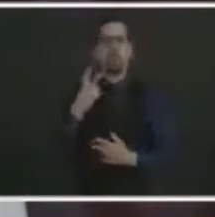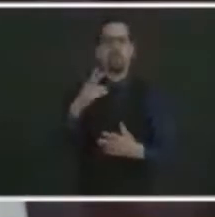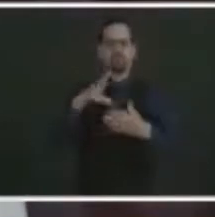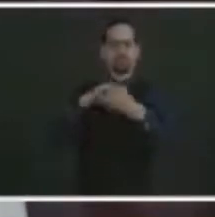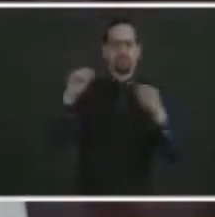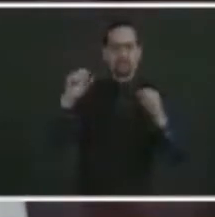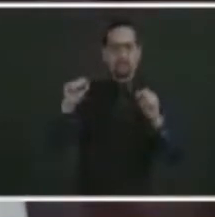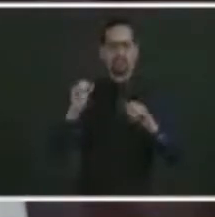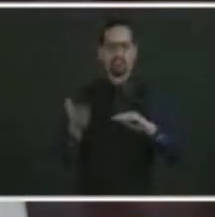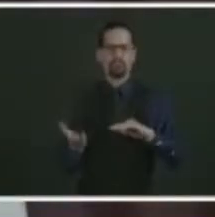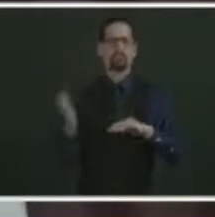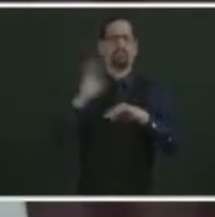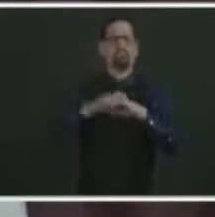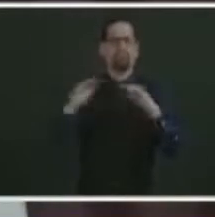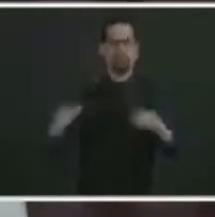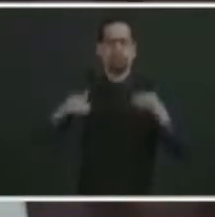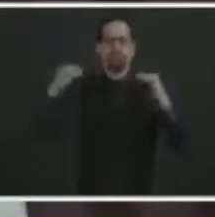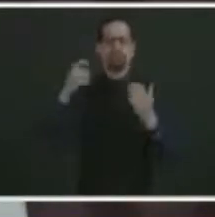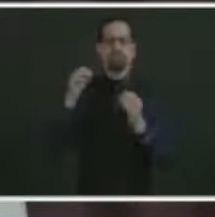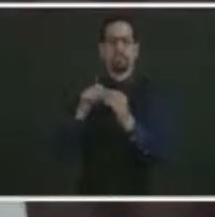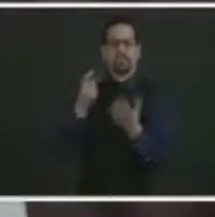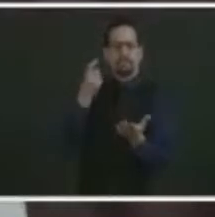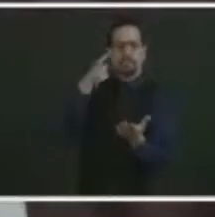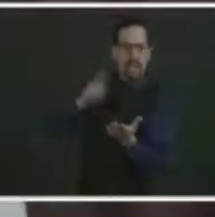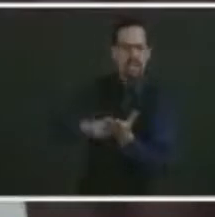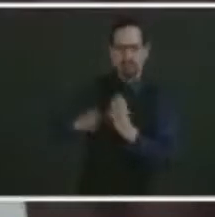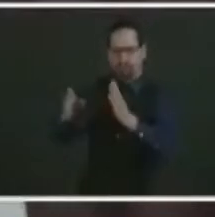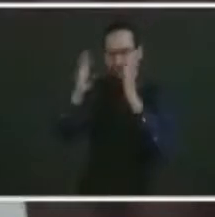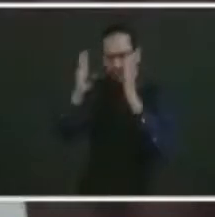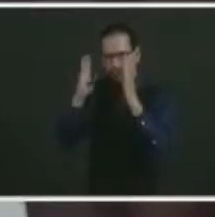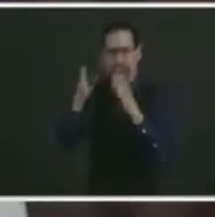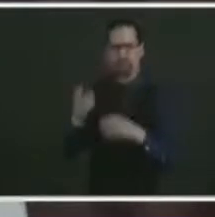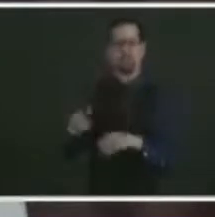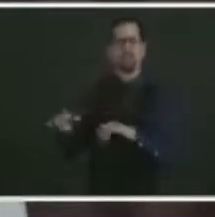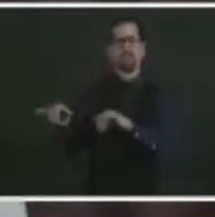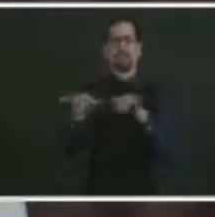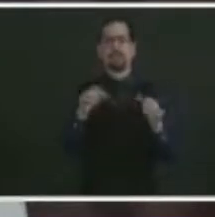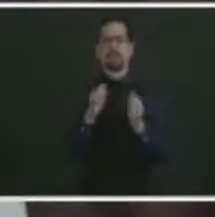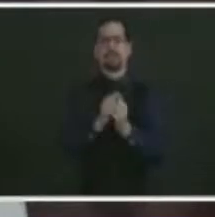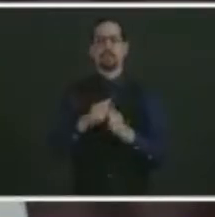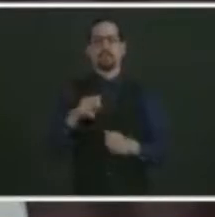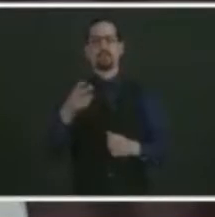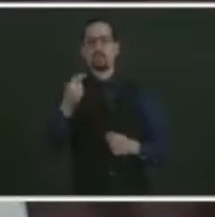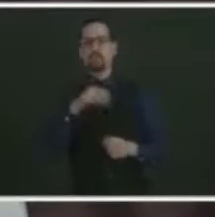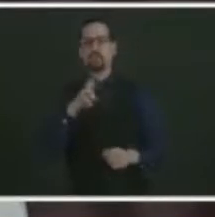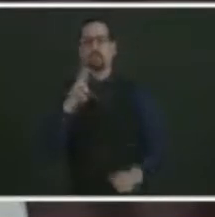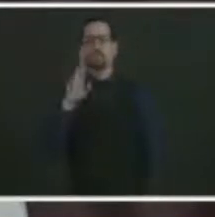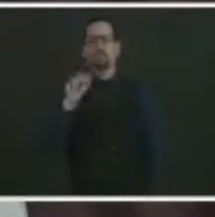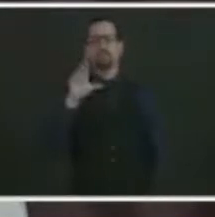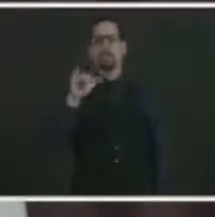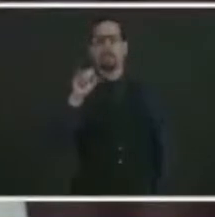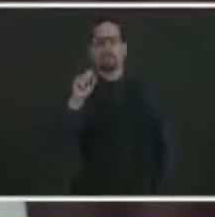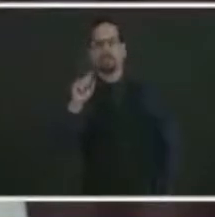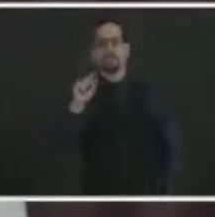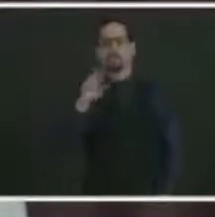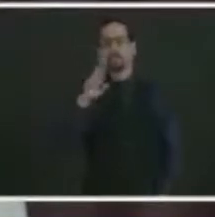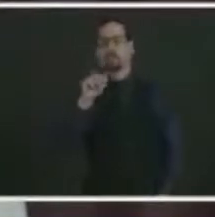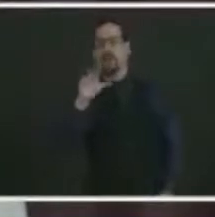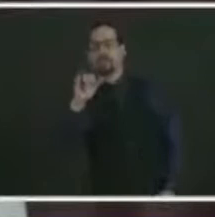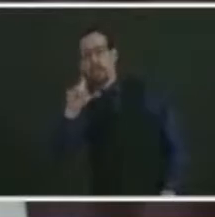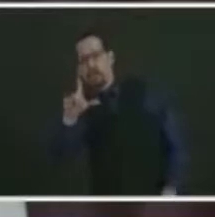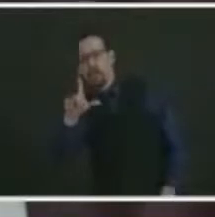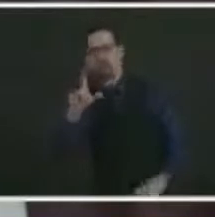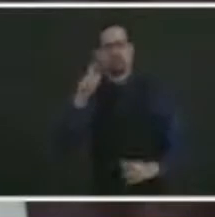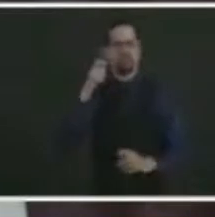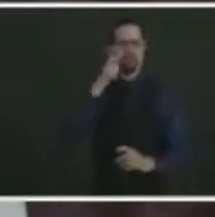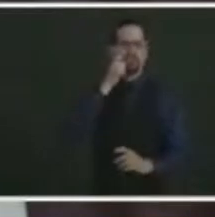racial justice and addressing racial inequities. And it's true when it comes to policies on